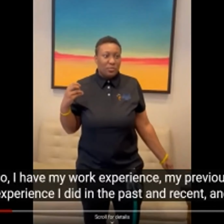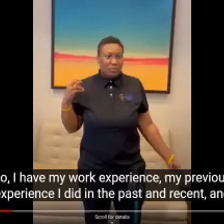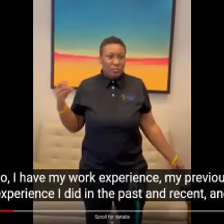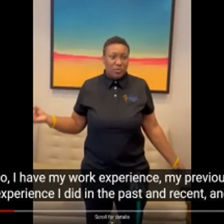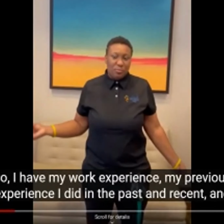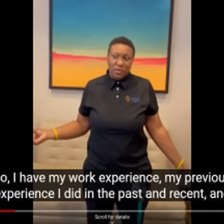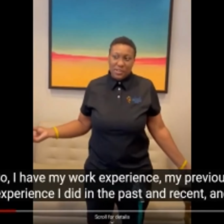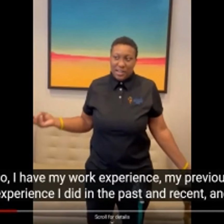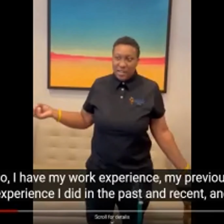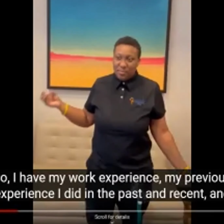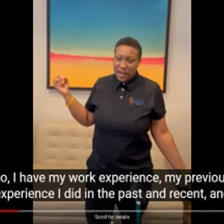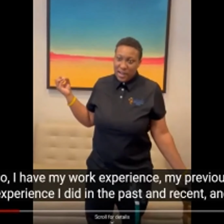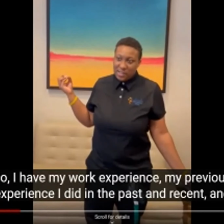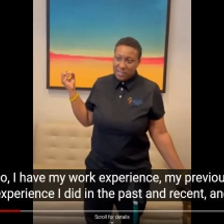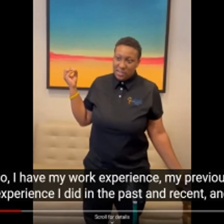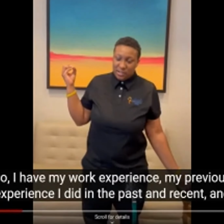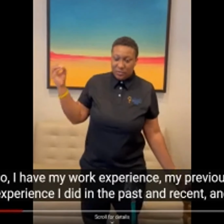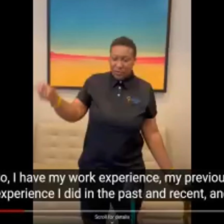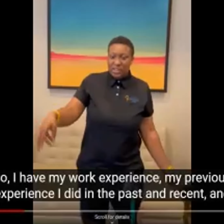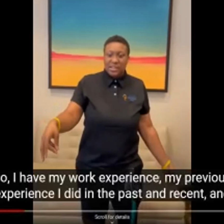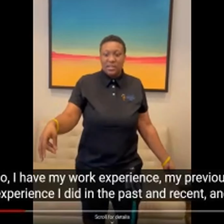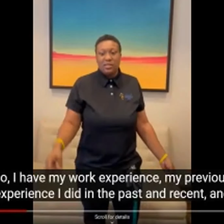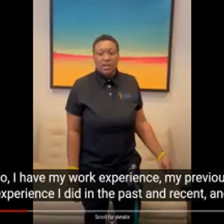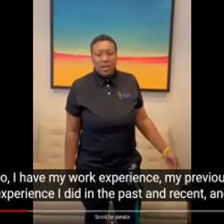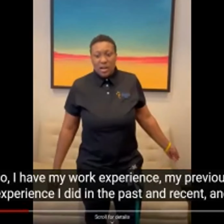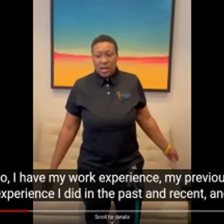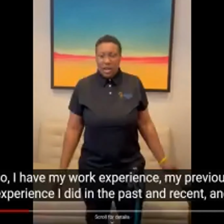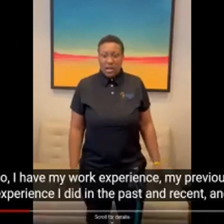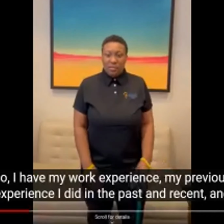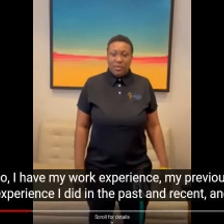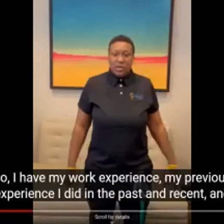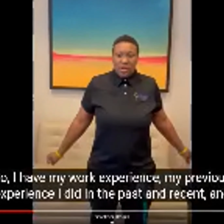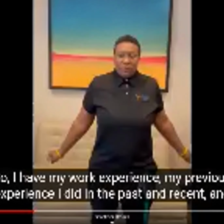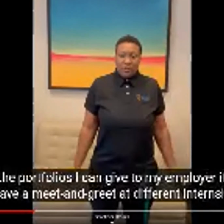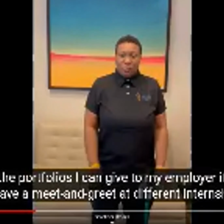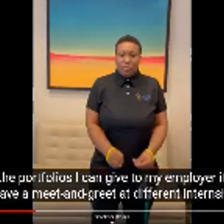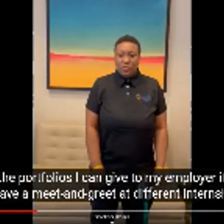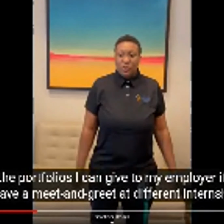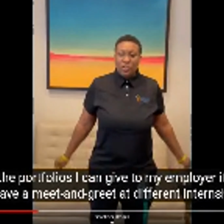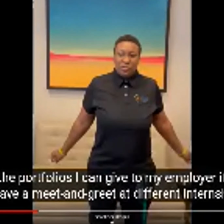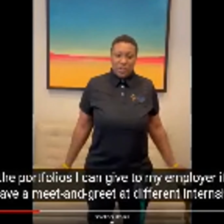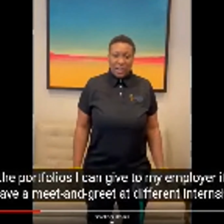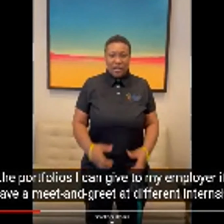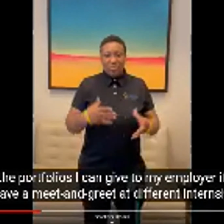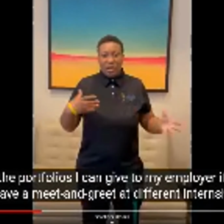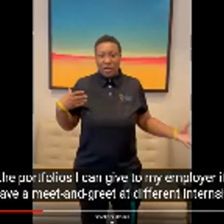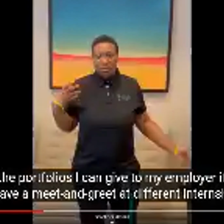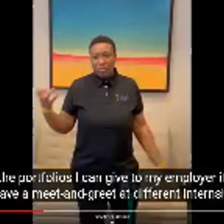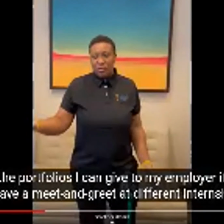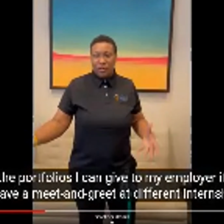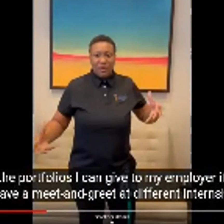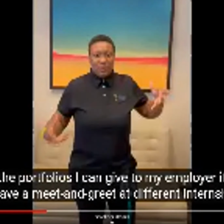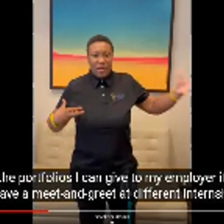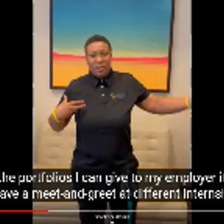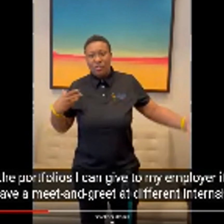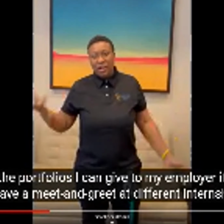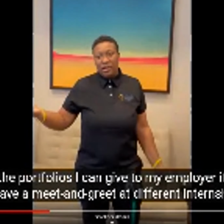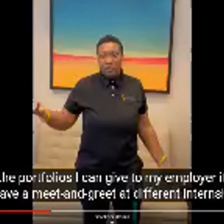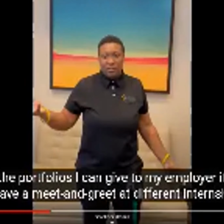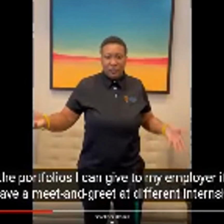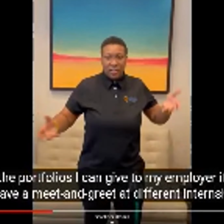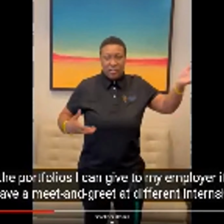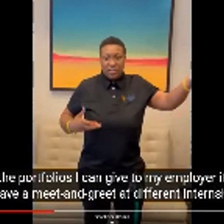my previous experience that didn't pass, and recent. And visual portfolios so I can get to my employer for I have a meet